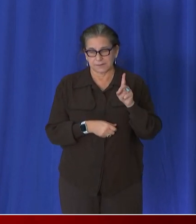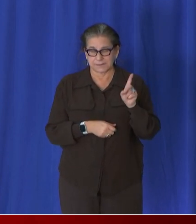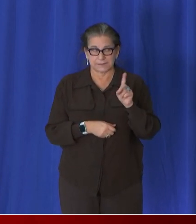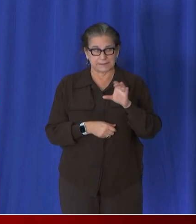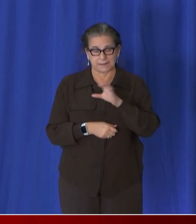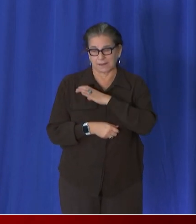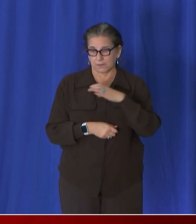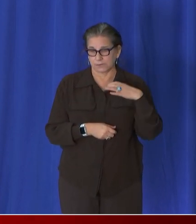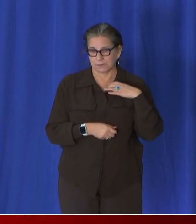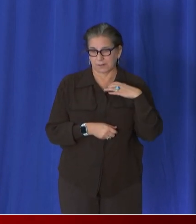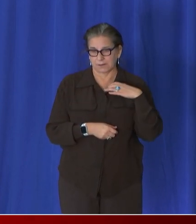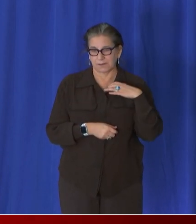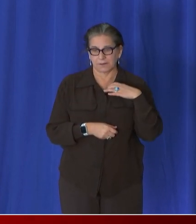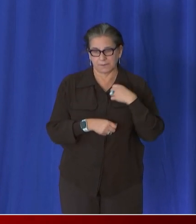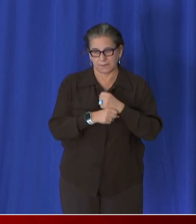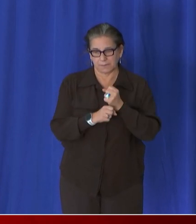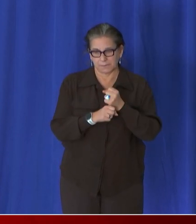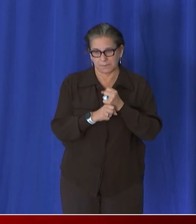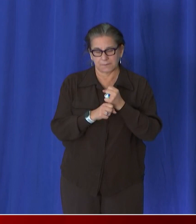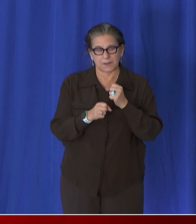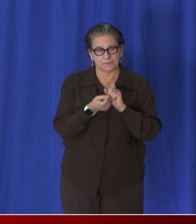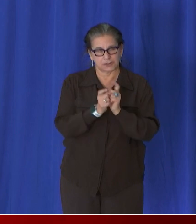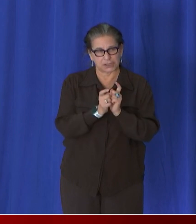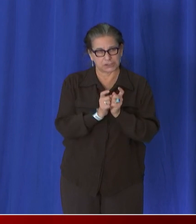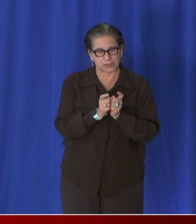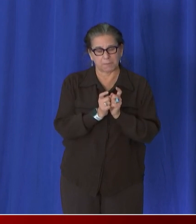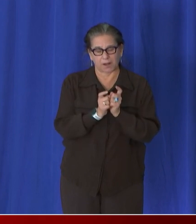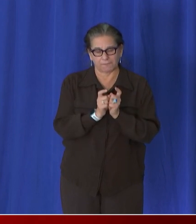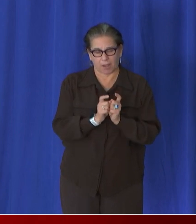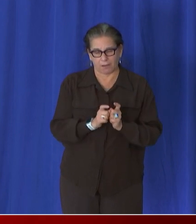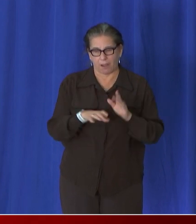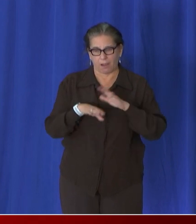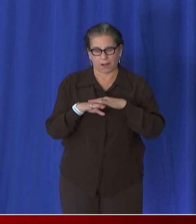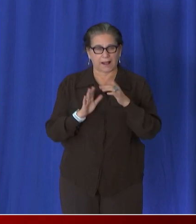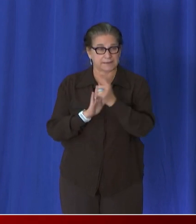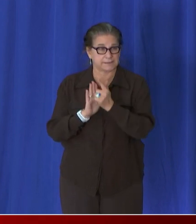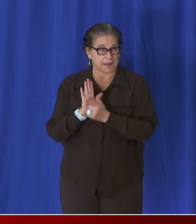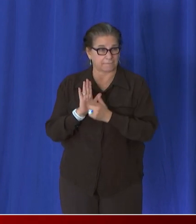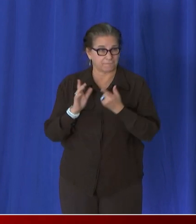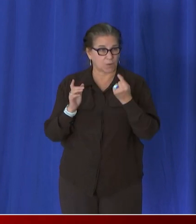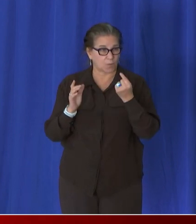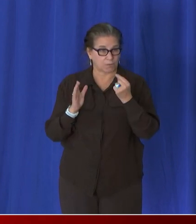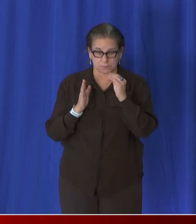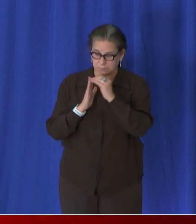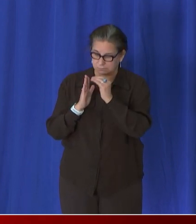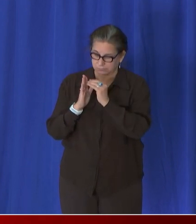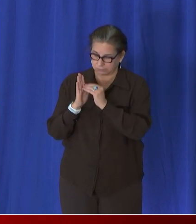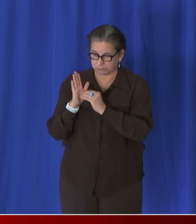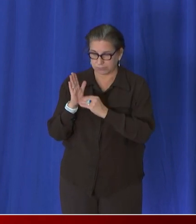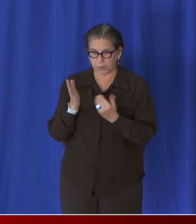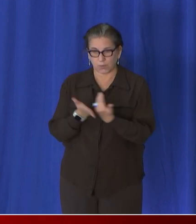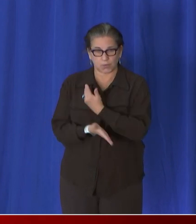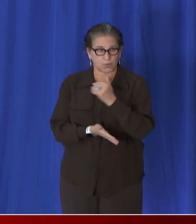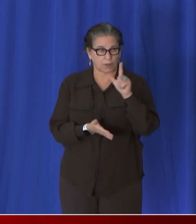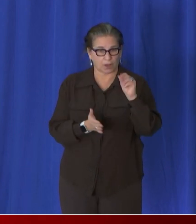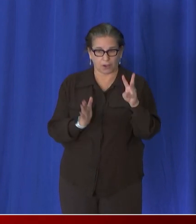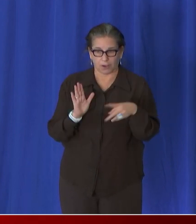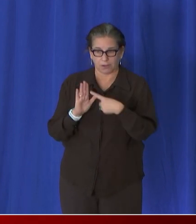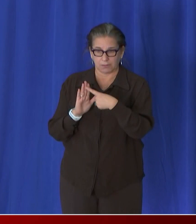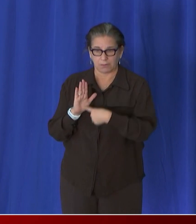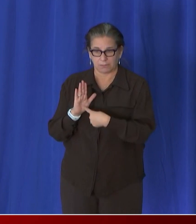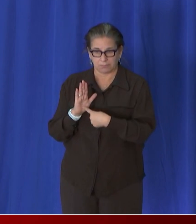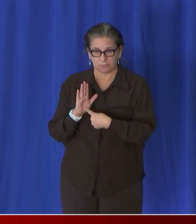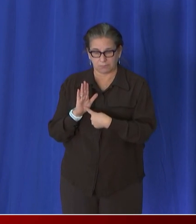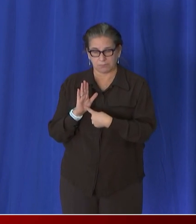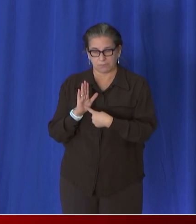form to be in a state that I can support and gladly support. We have now a